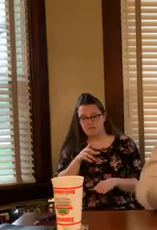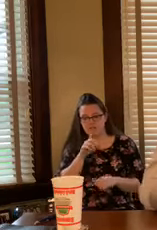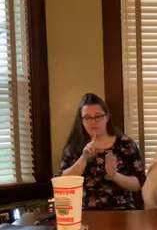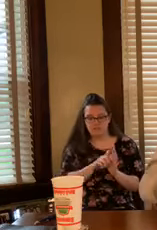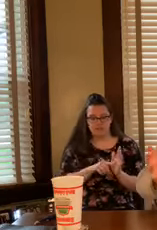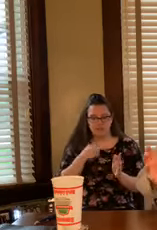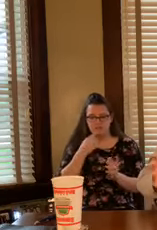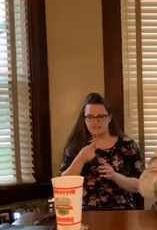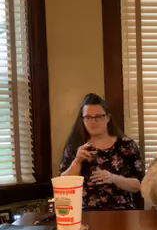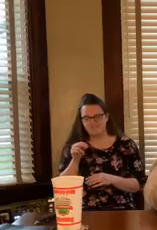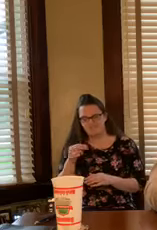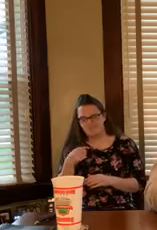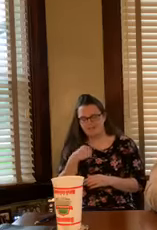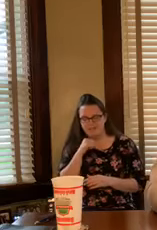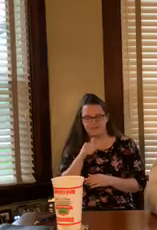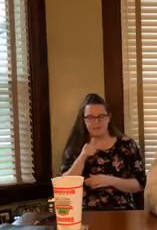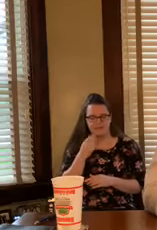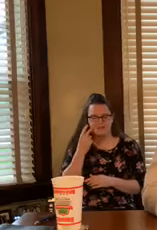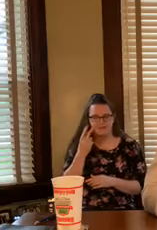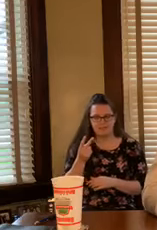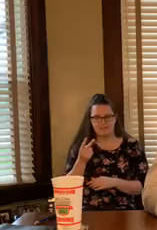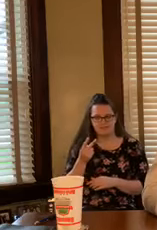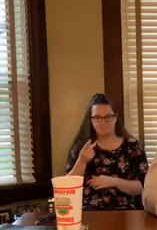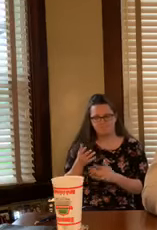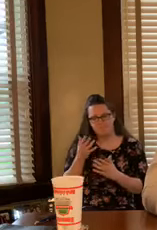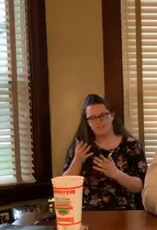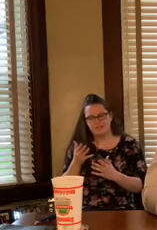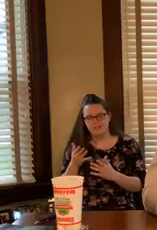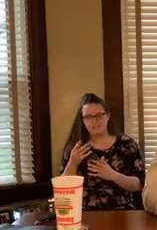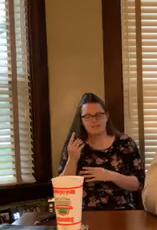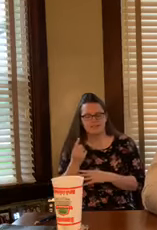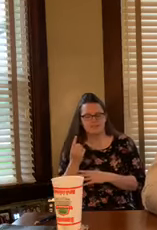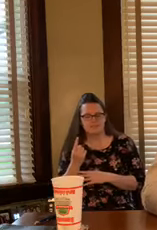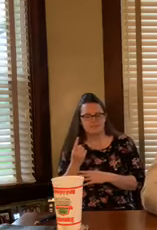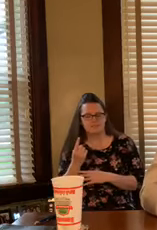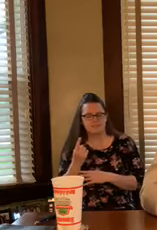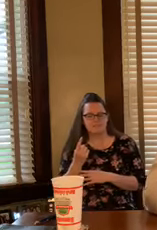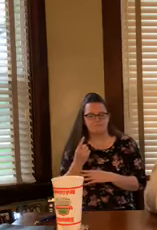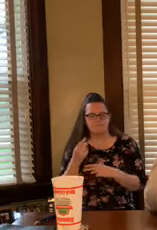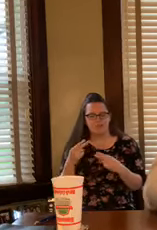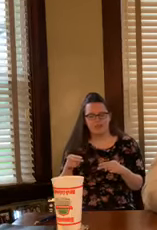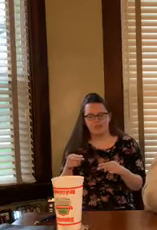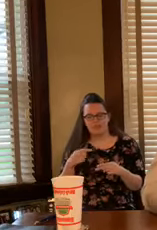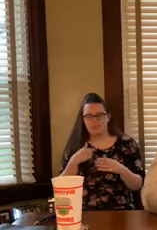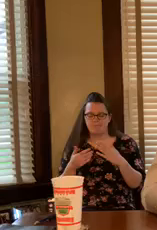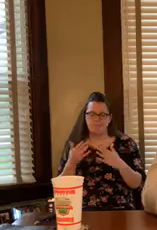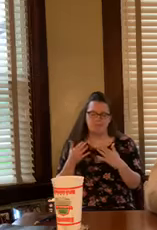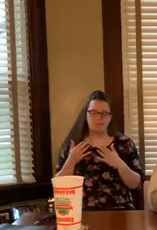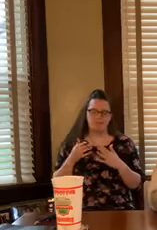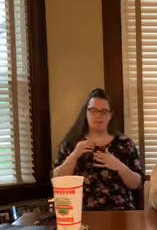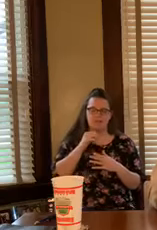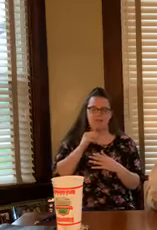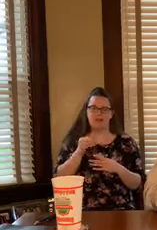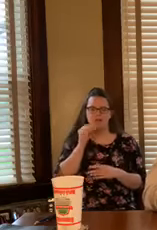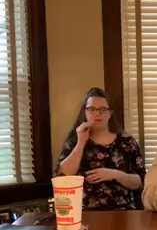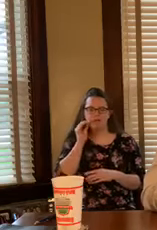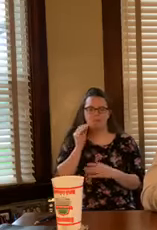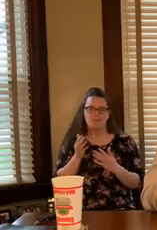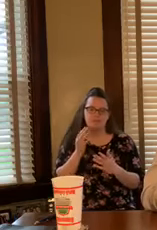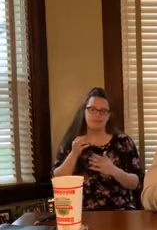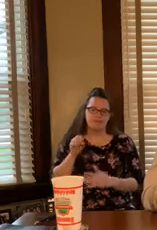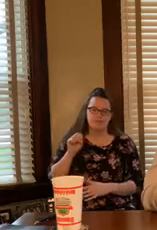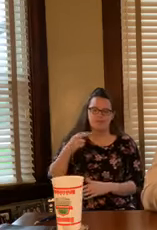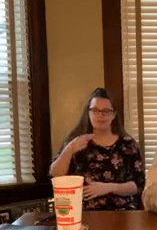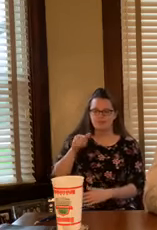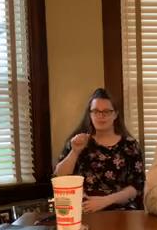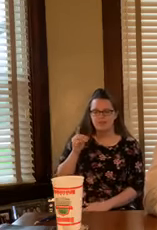her mind that something's amiss. Something's going on where we're not home. It just looks like that. Maybe it's a shadow that's cast through